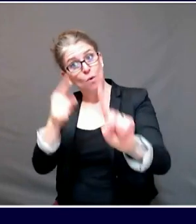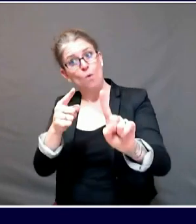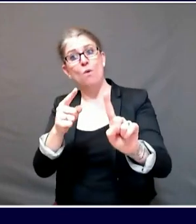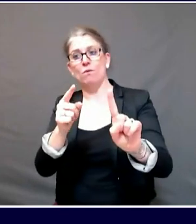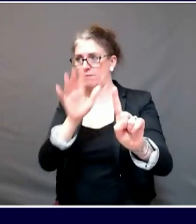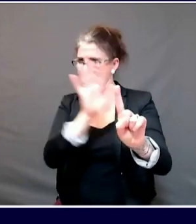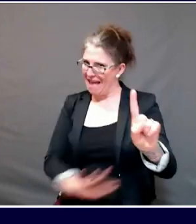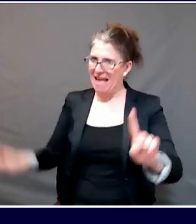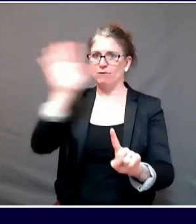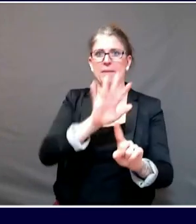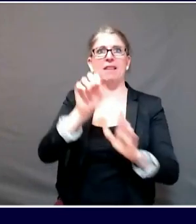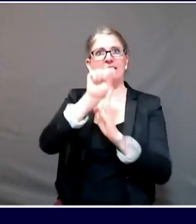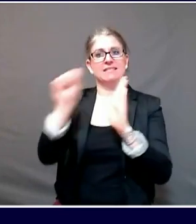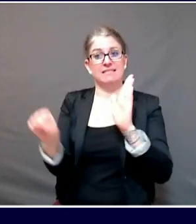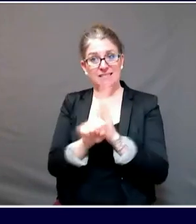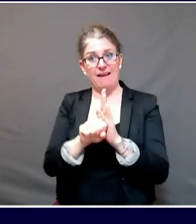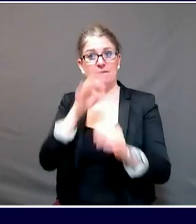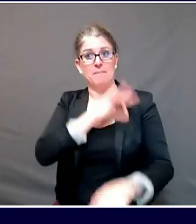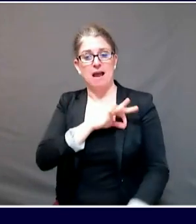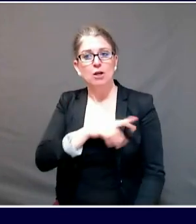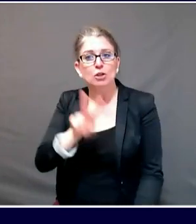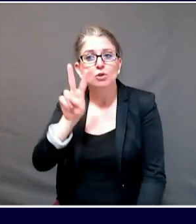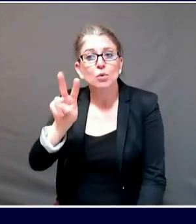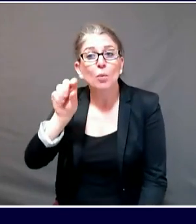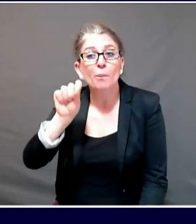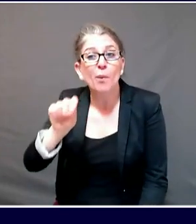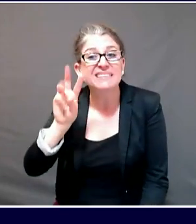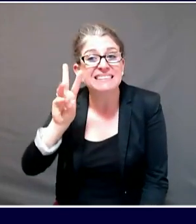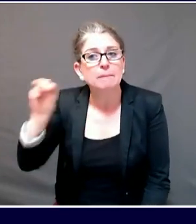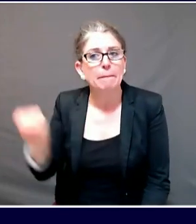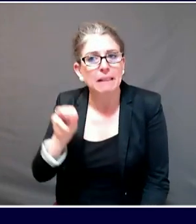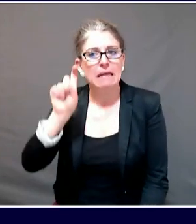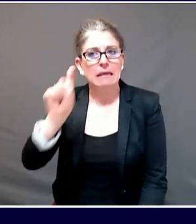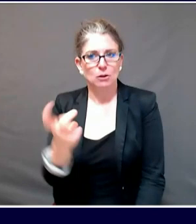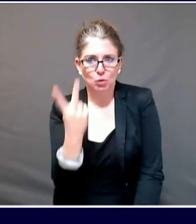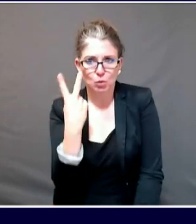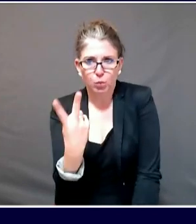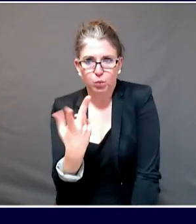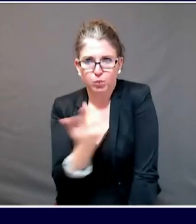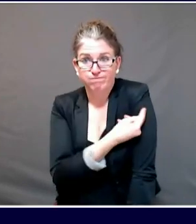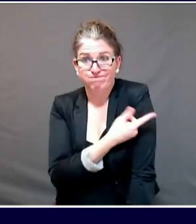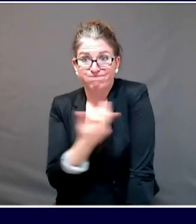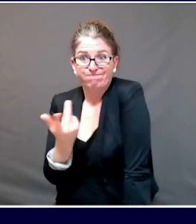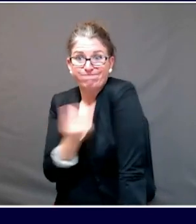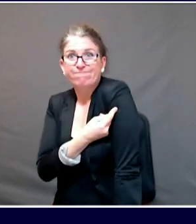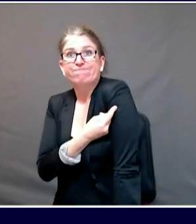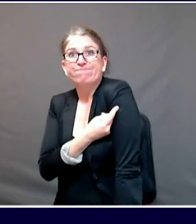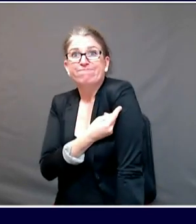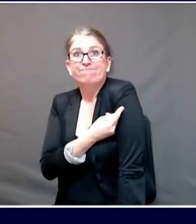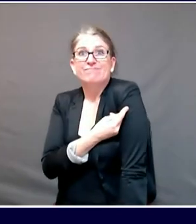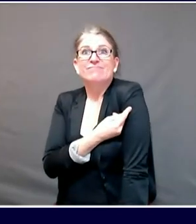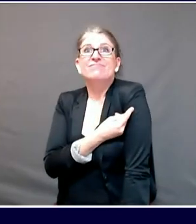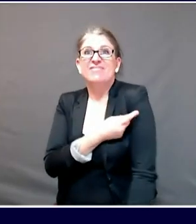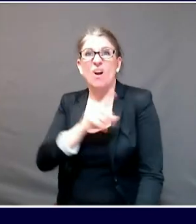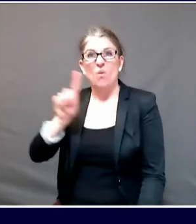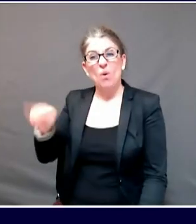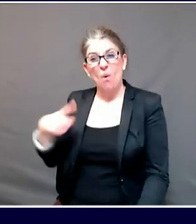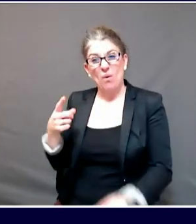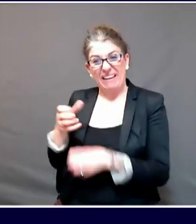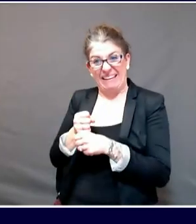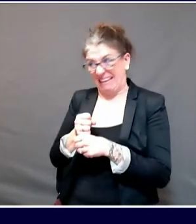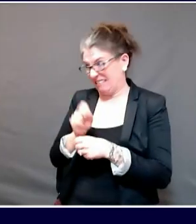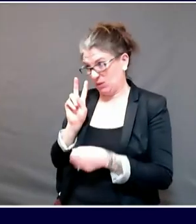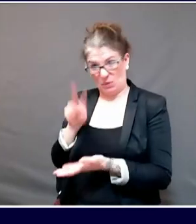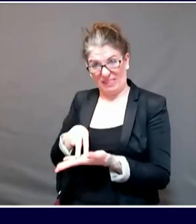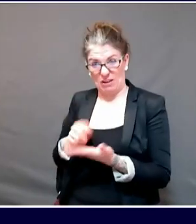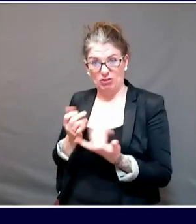gotten today is the first roughly 2,000 of those 2.6 million. So there are many steps ahead of us. And as we talked about